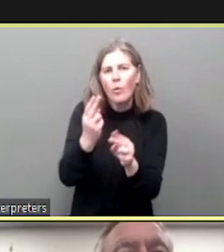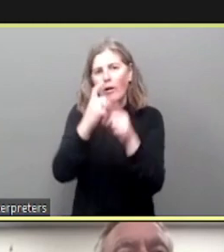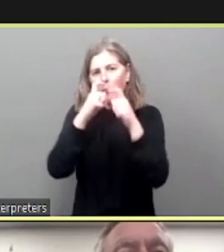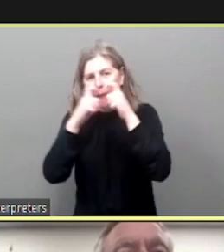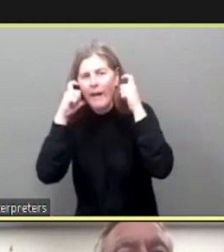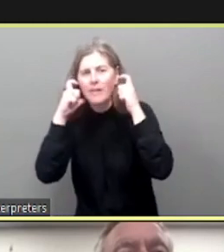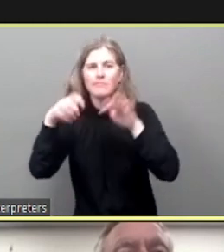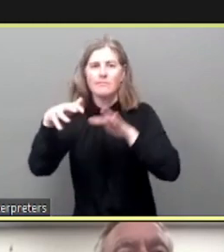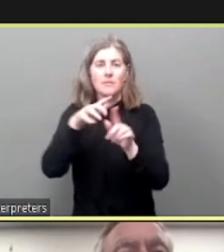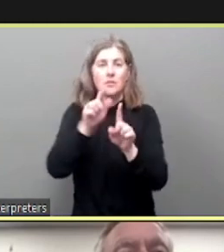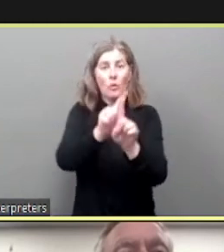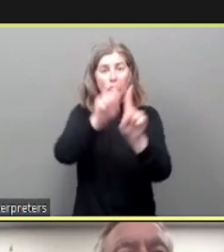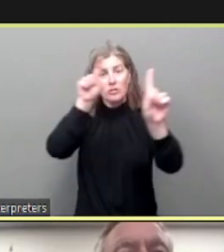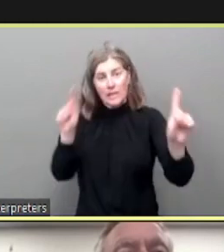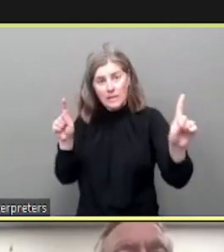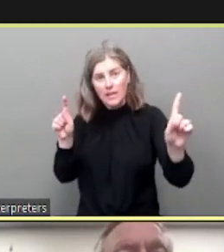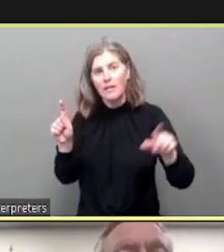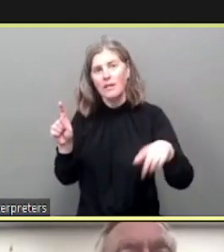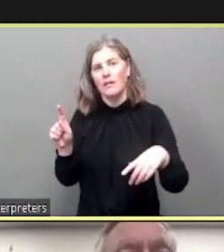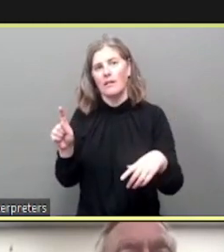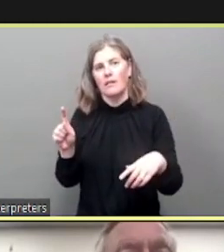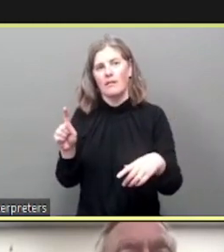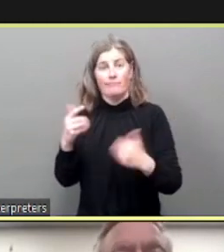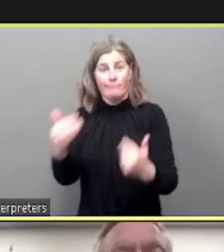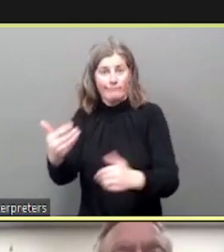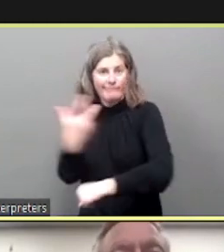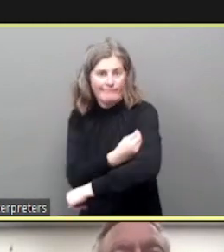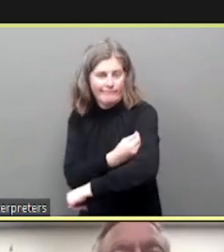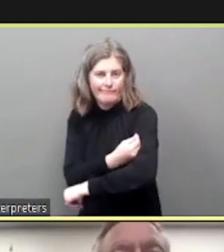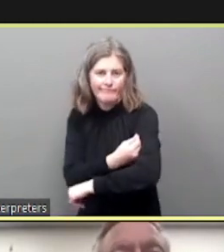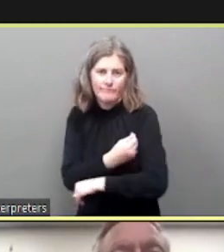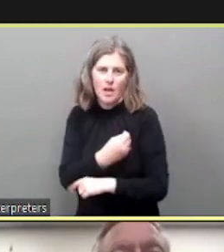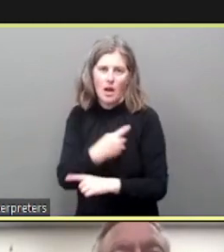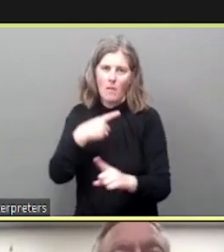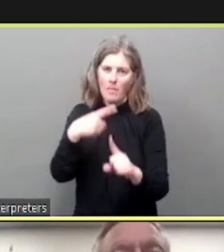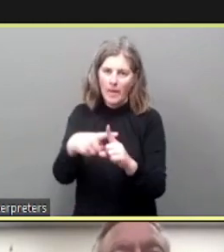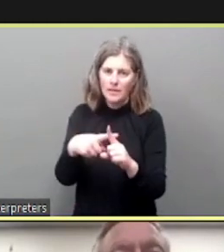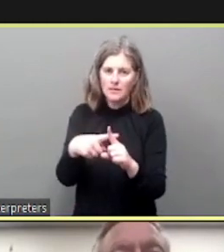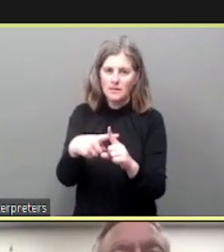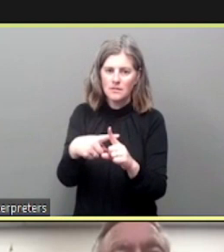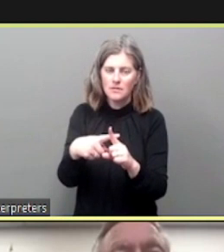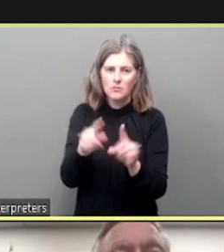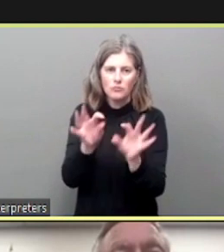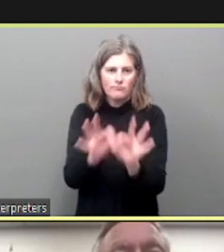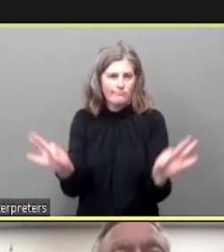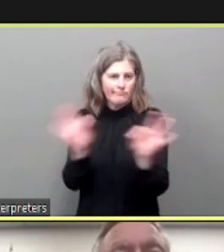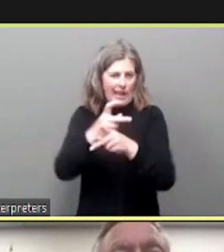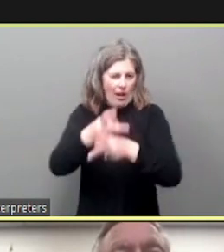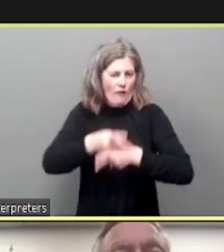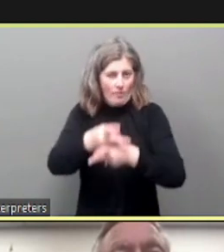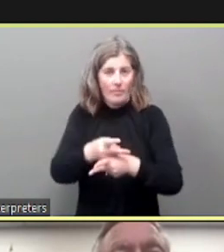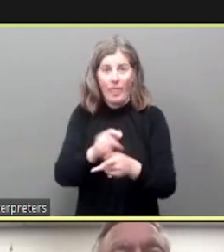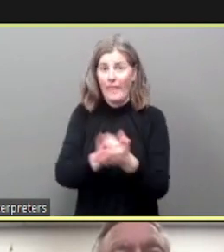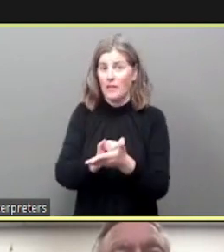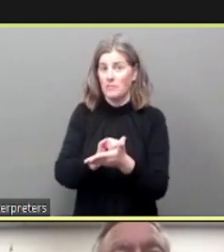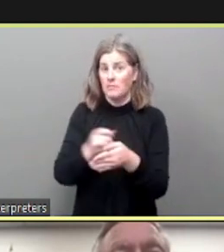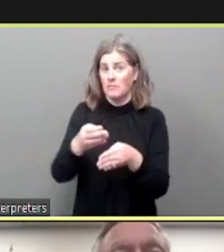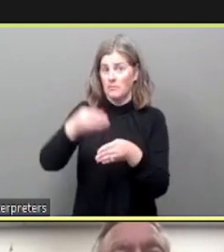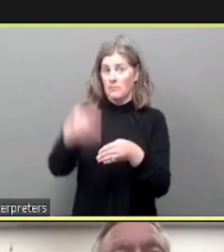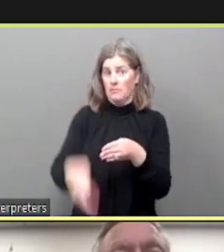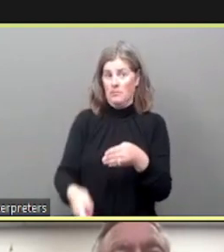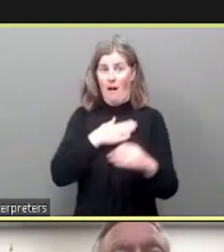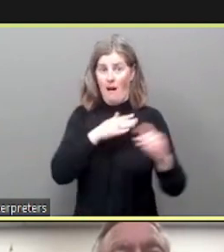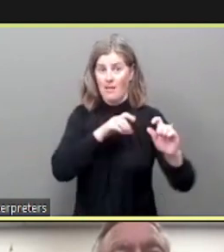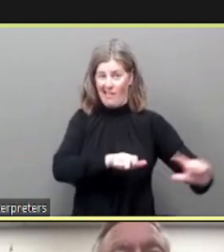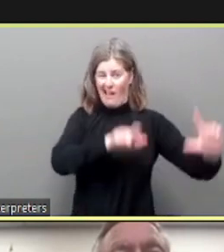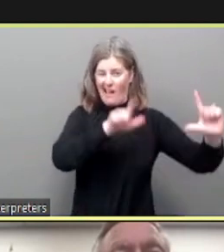social distancing, getting vaccinated, and of course, getting that needed preventive health care. And that's it for the slides. We're going to